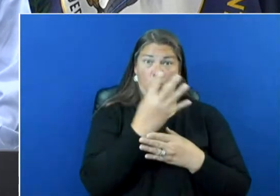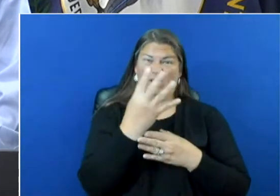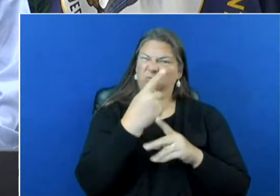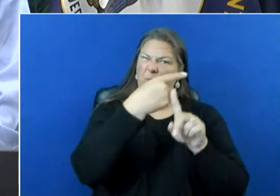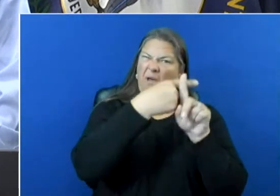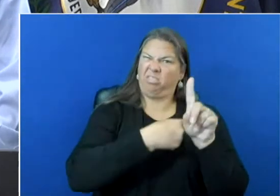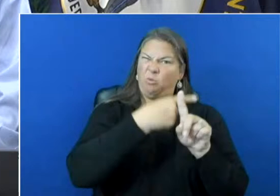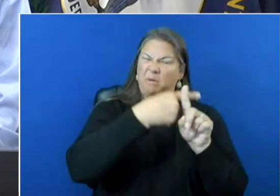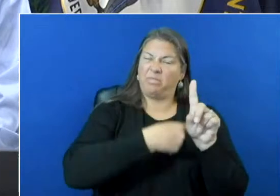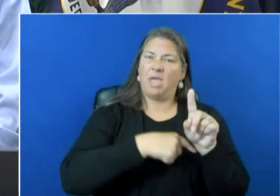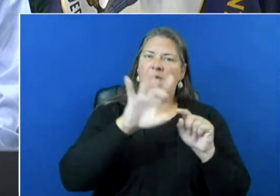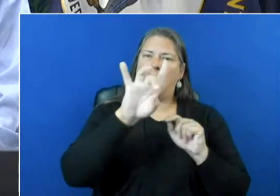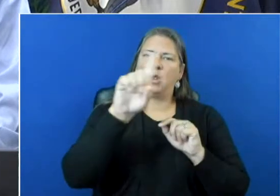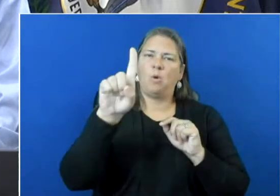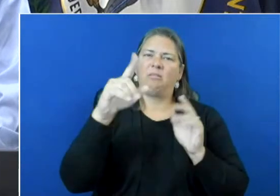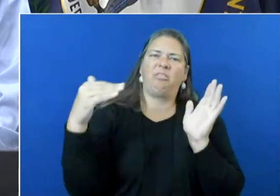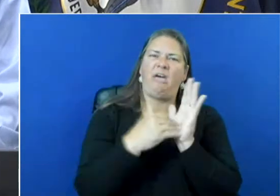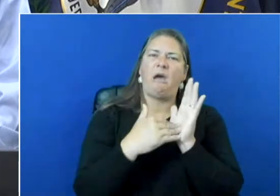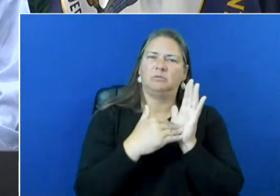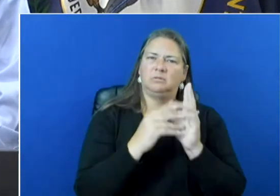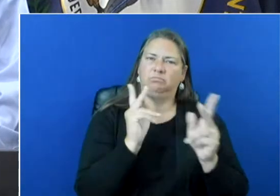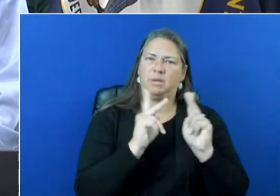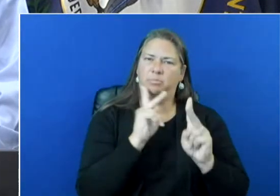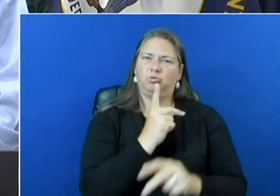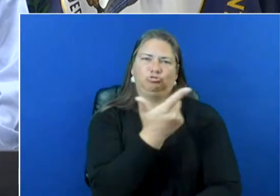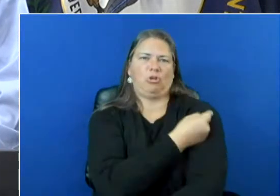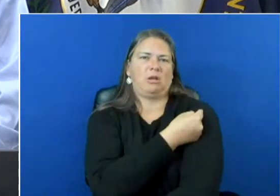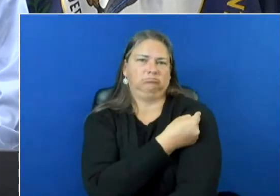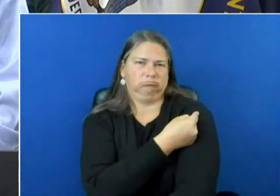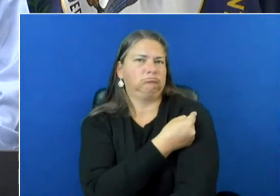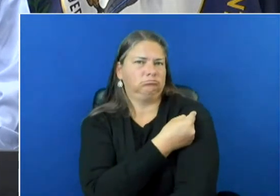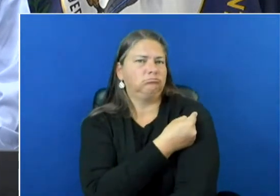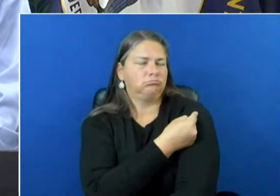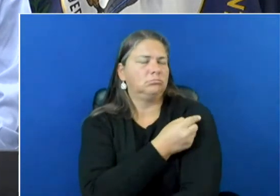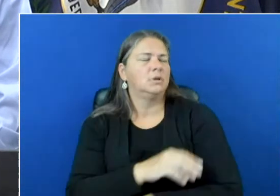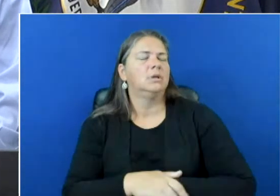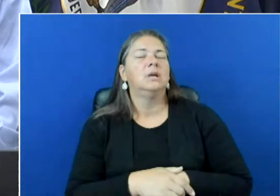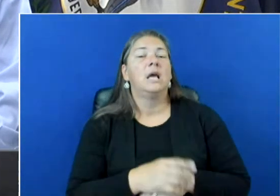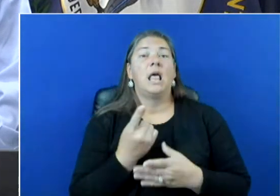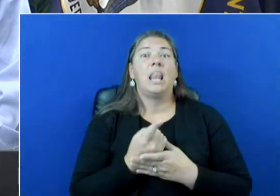Kentuckians get their first shot of hope. Last week, we had